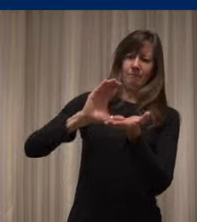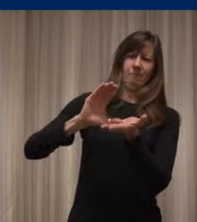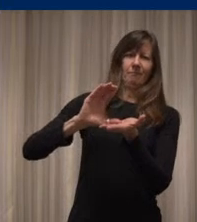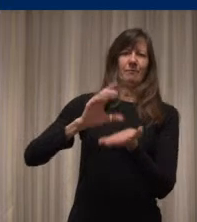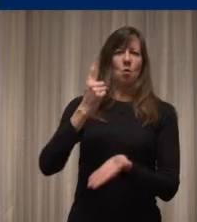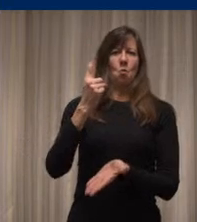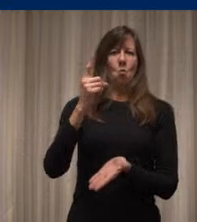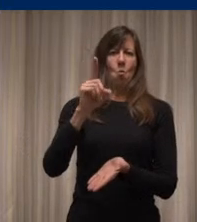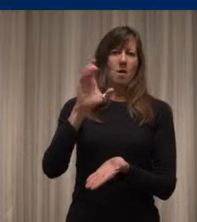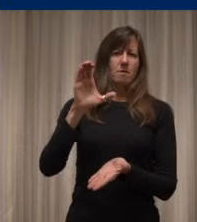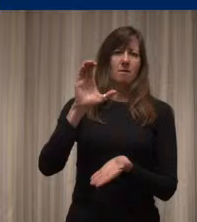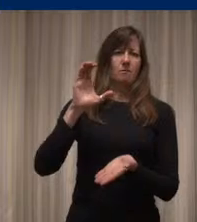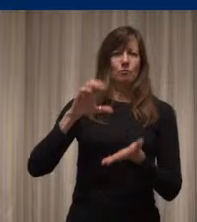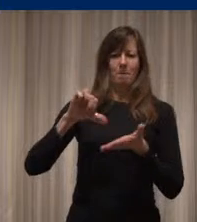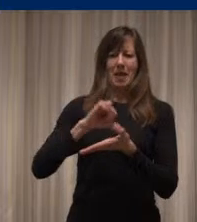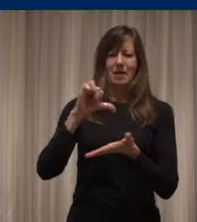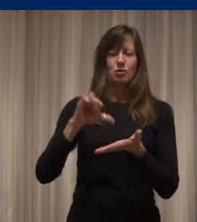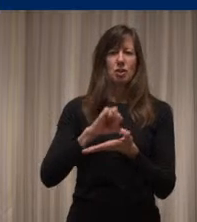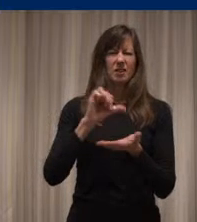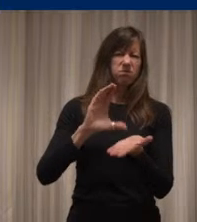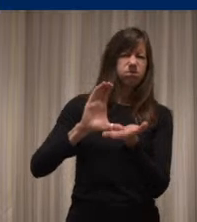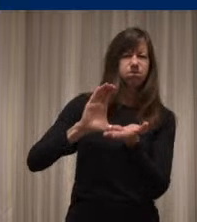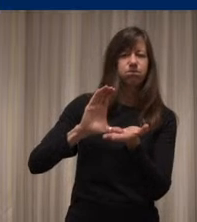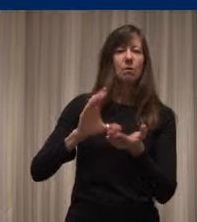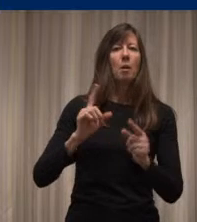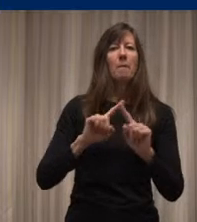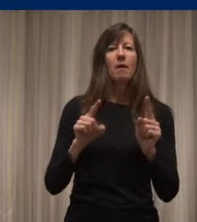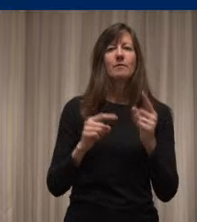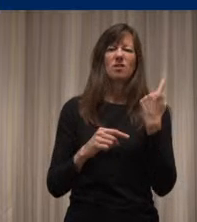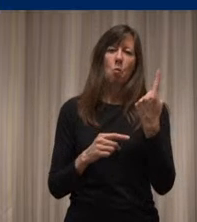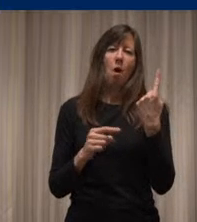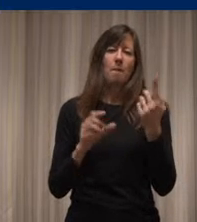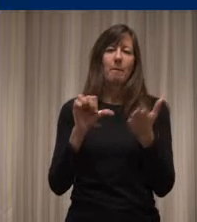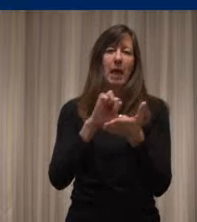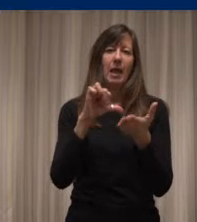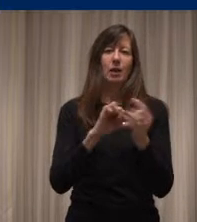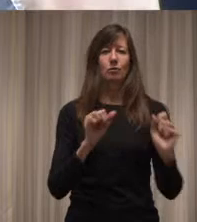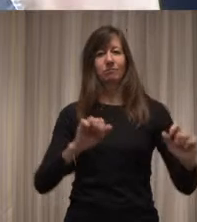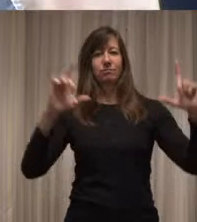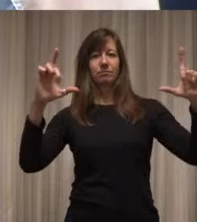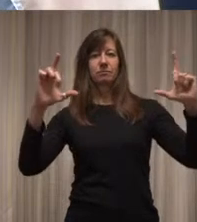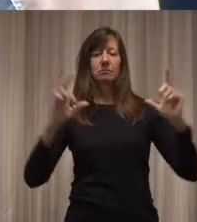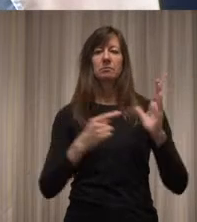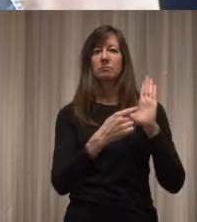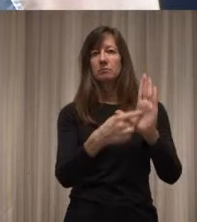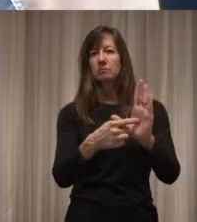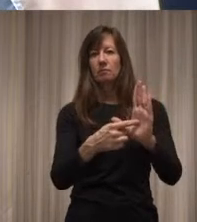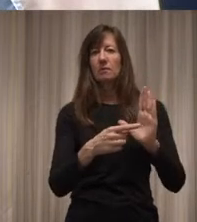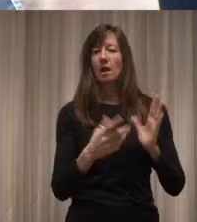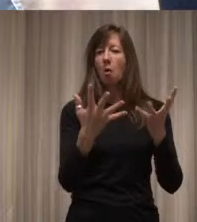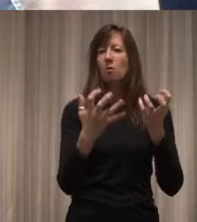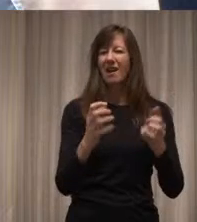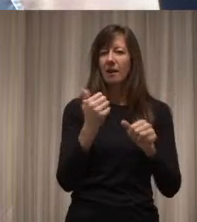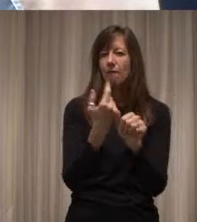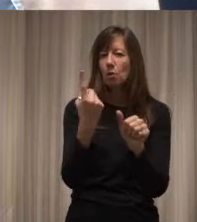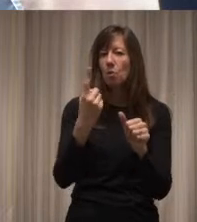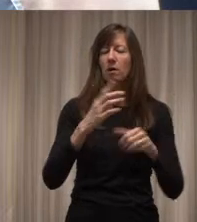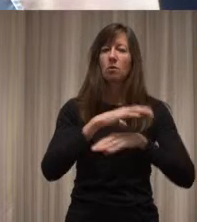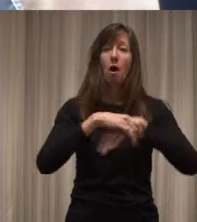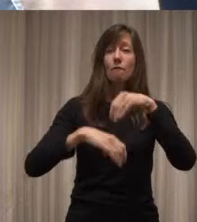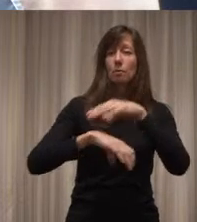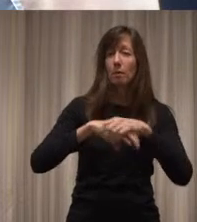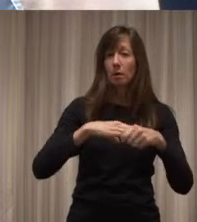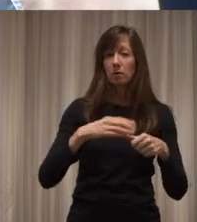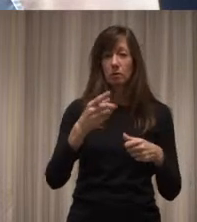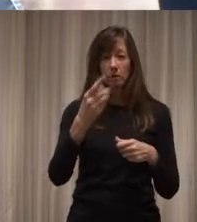but to make everyone comfortable and reassure that we've put a great amount of thought and detail into these